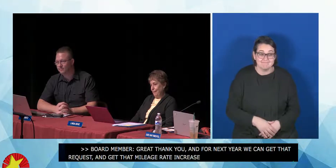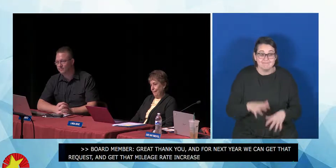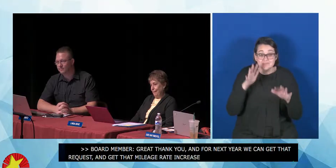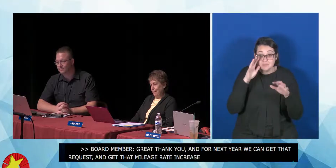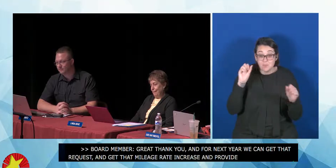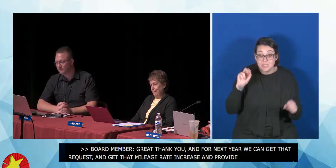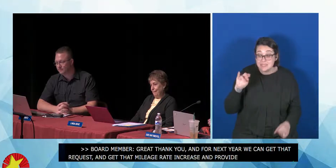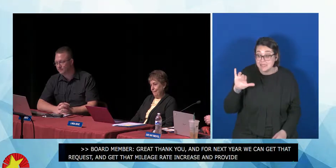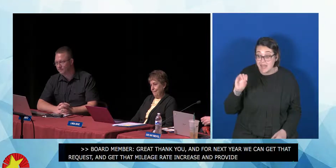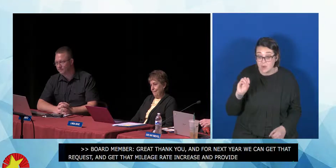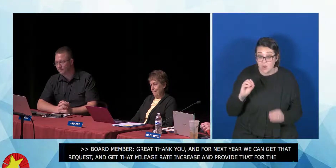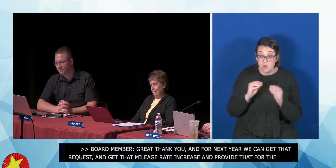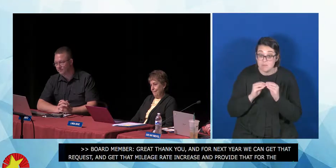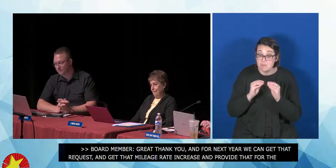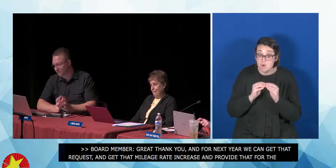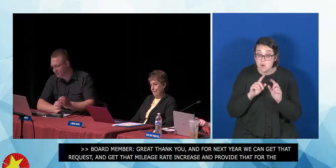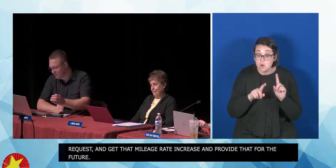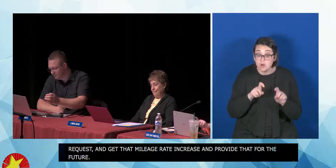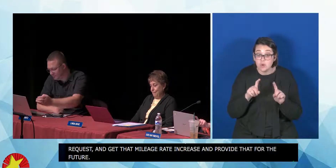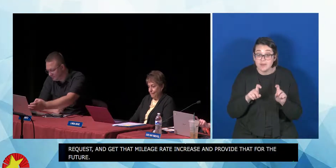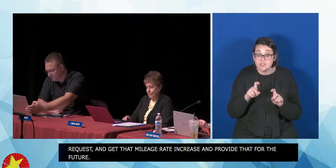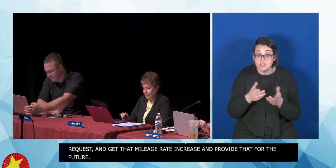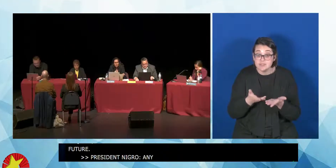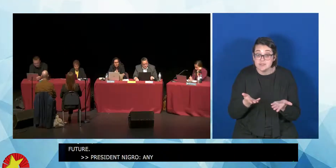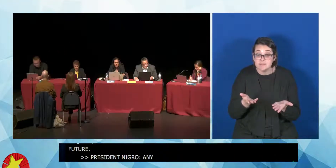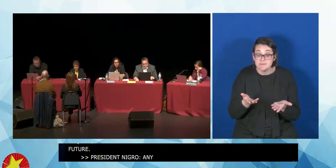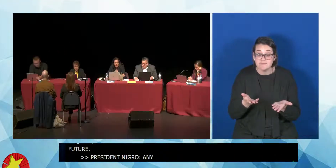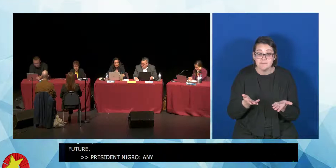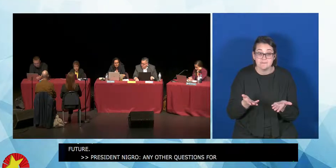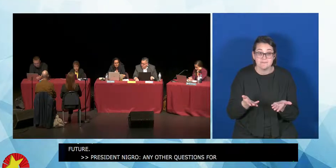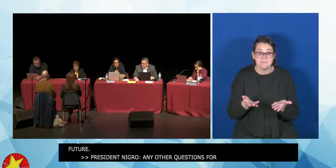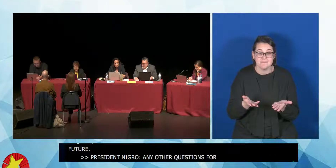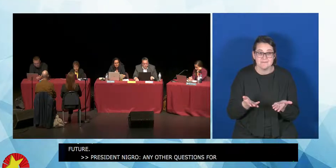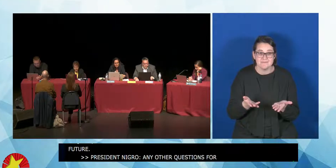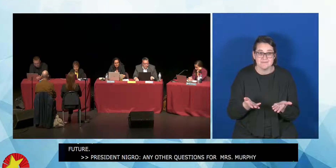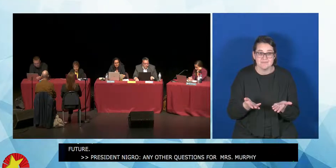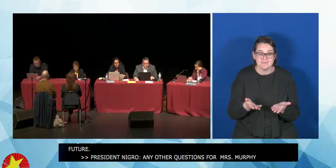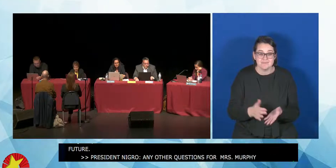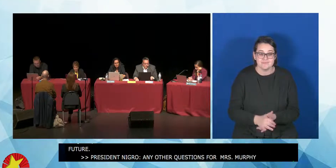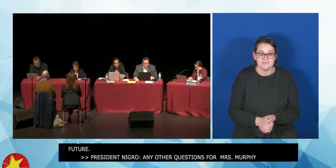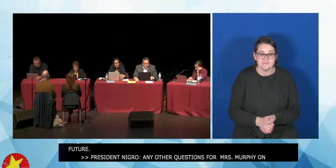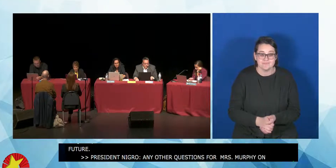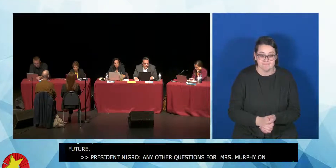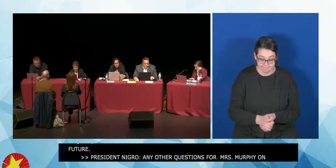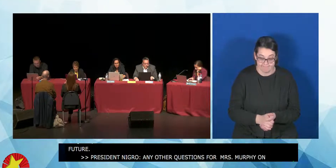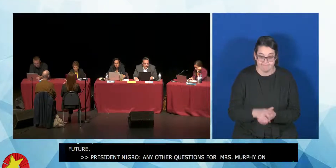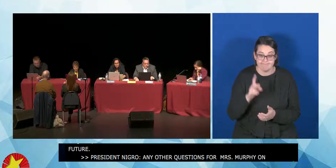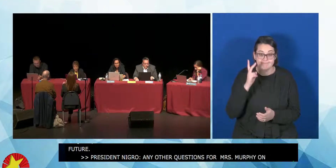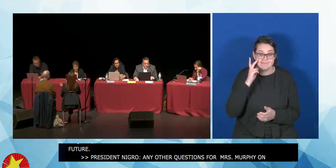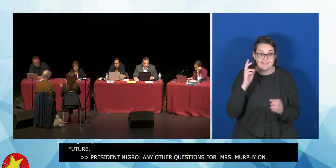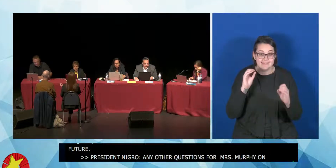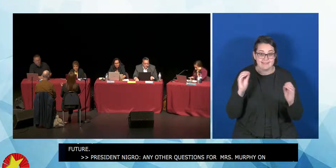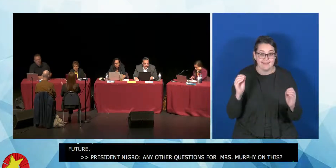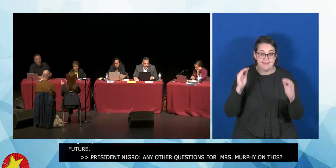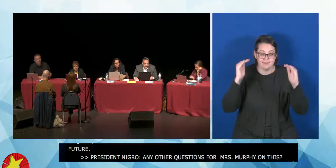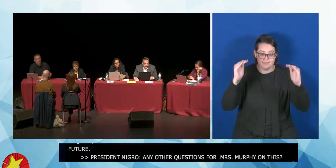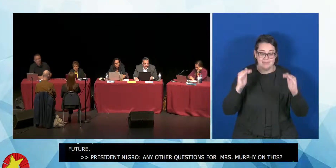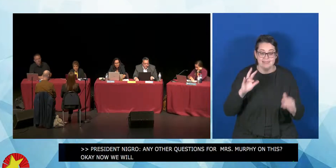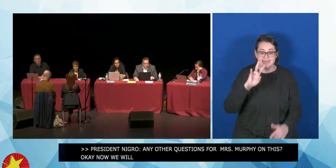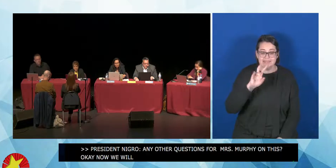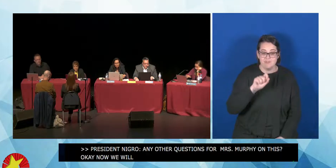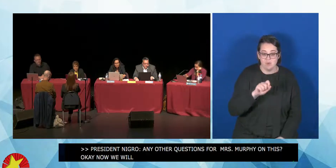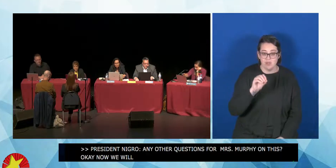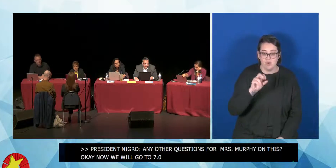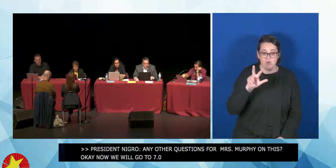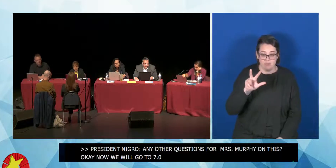questions for Ms. Murphy on this? Okay, seeing none, we're going to go to 7.03, information item, introduction